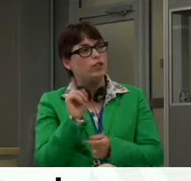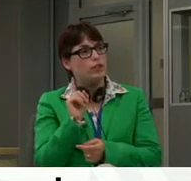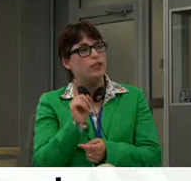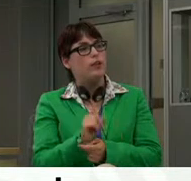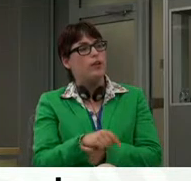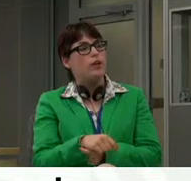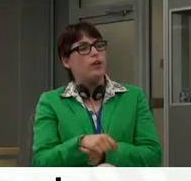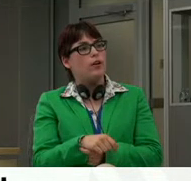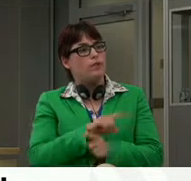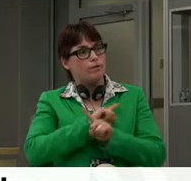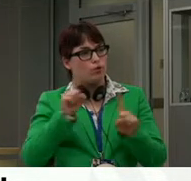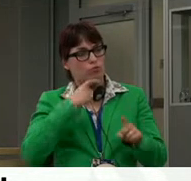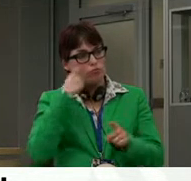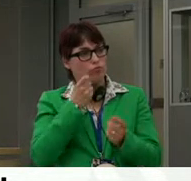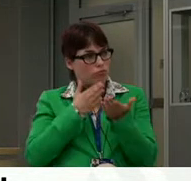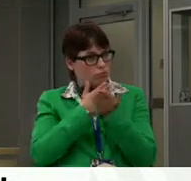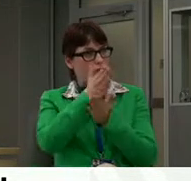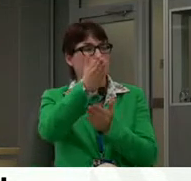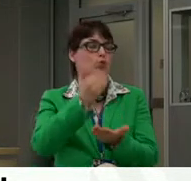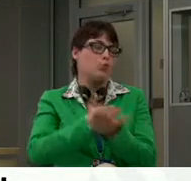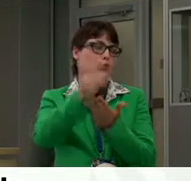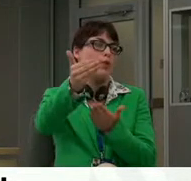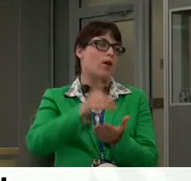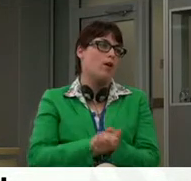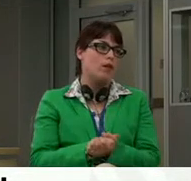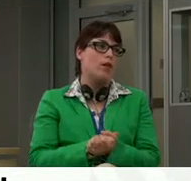education, but the road we are on,